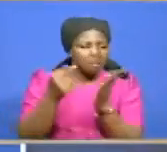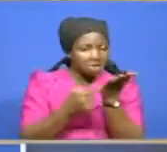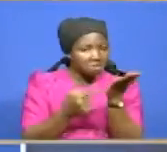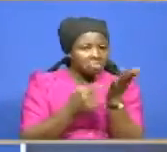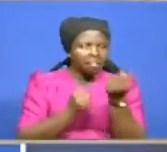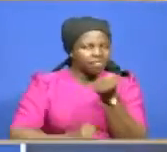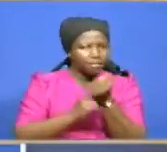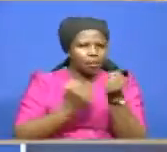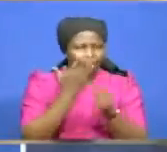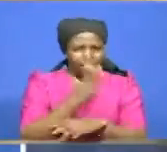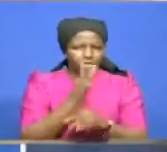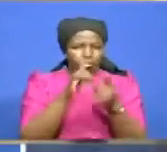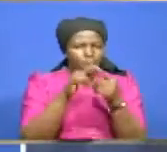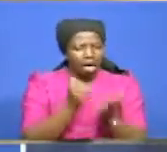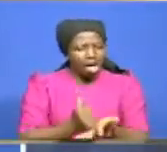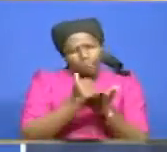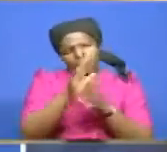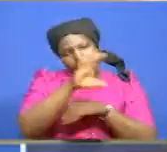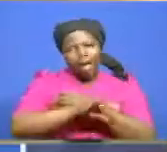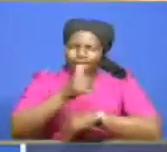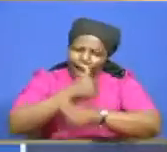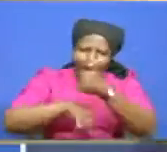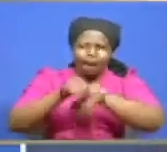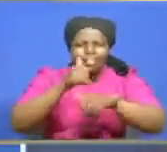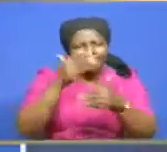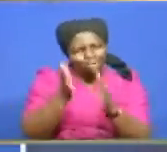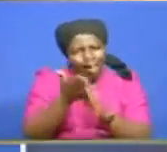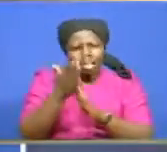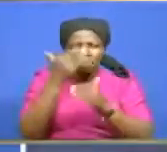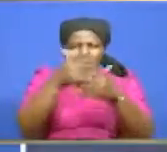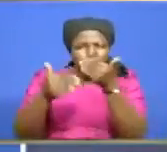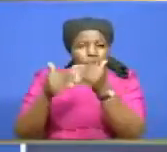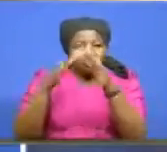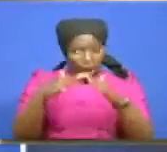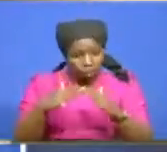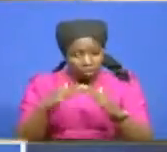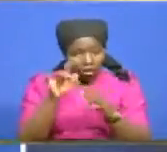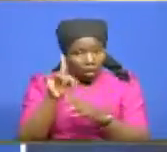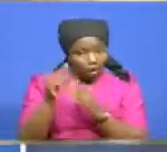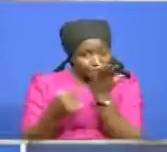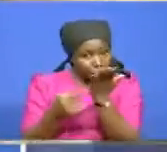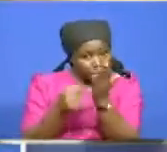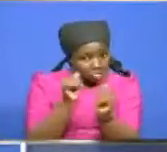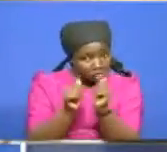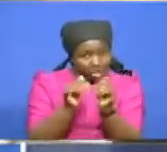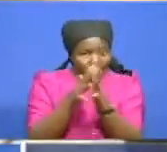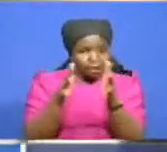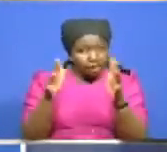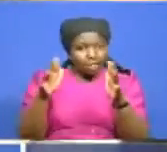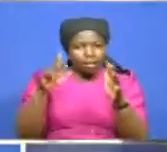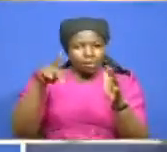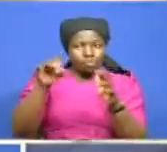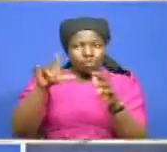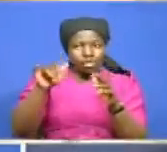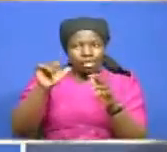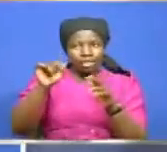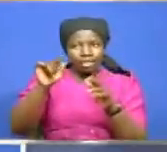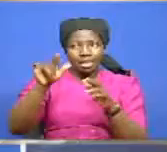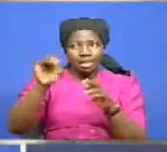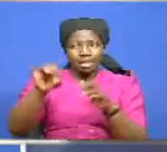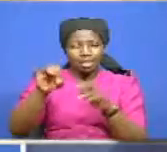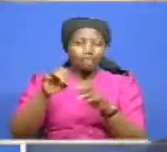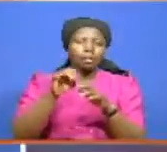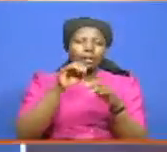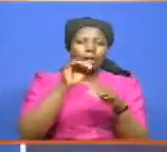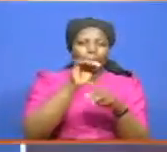backed to help the country fast track the construction of houses. One such technology is the expanded polystyrene boards, EPS,